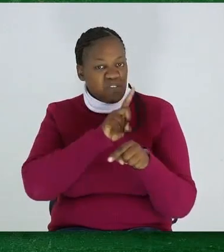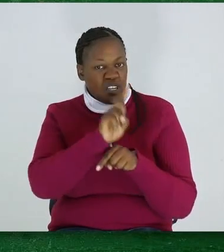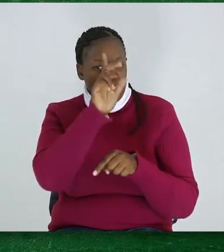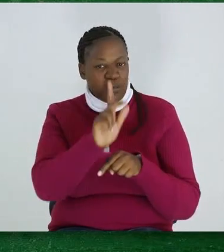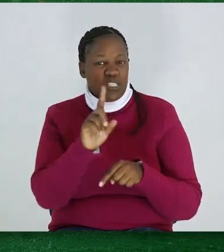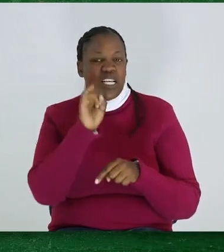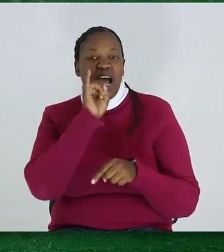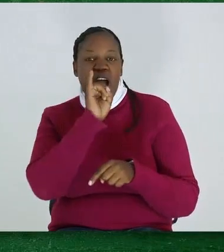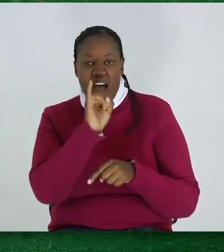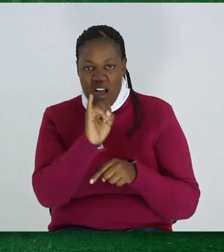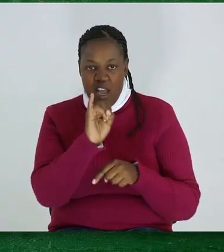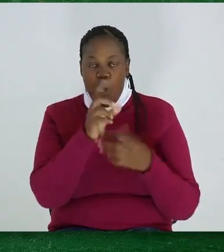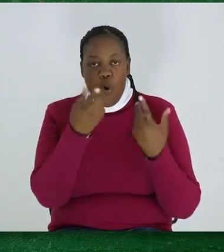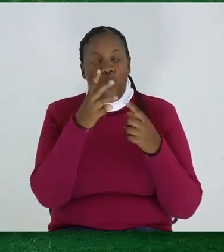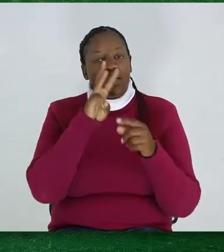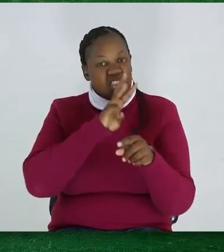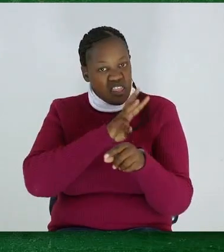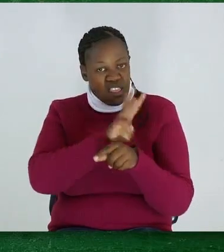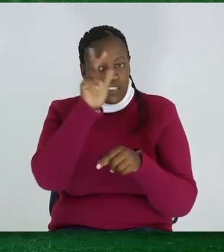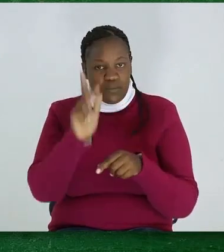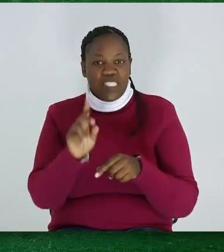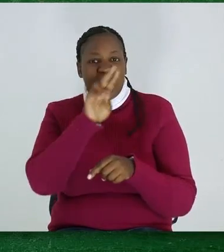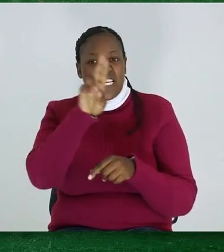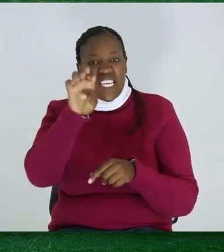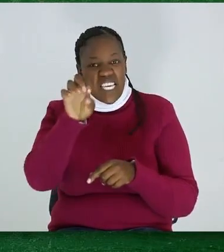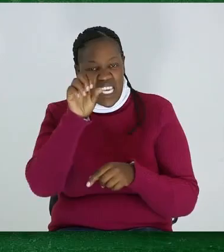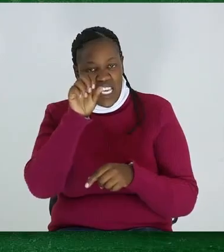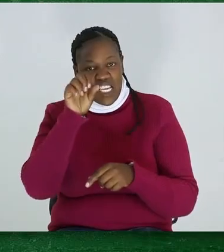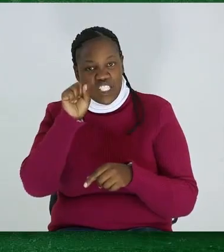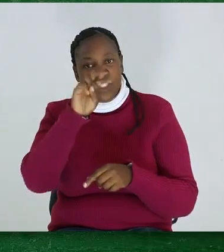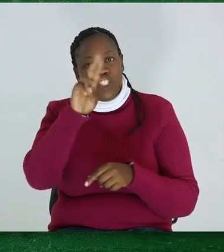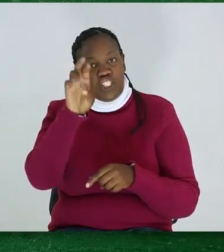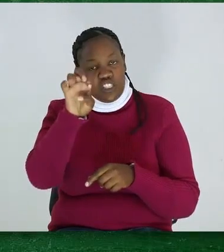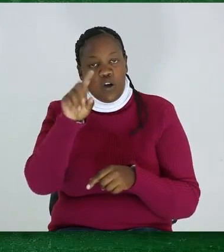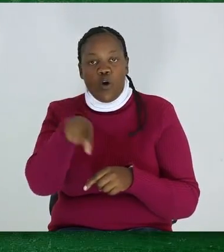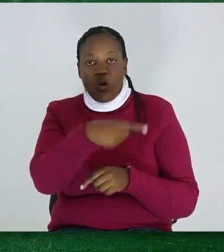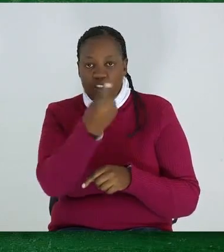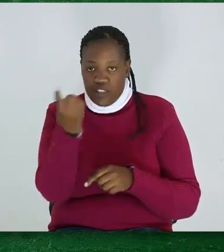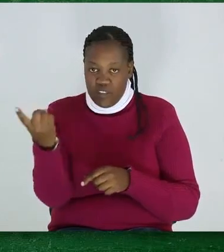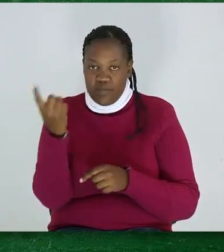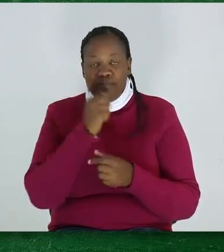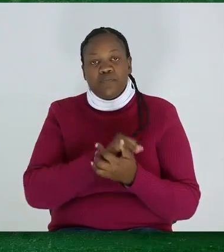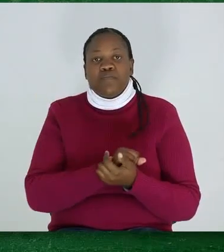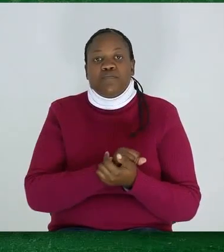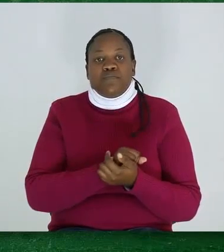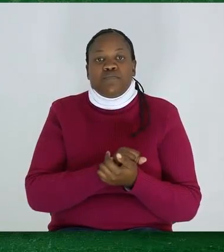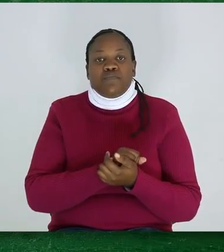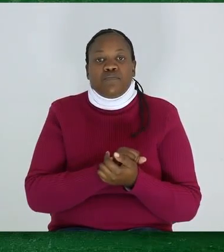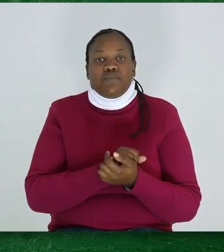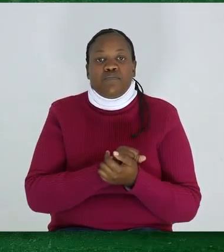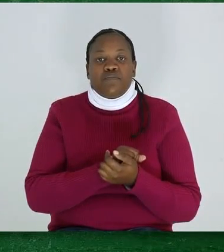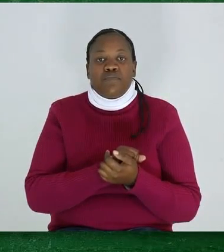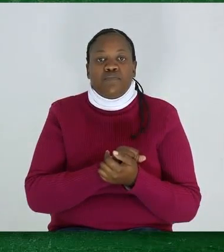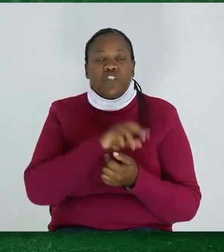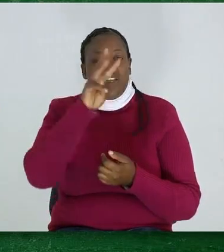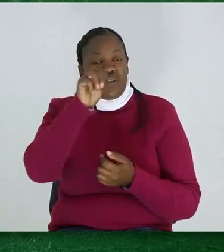take the first person I, or the third person he, she, or they when writing. Here we refer to the point of view from which the story